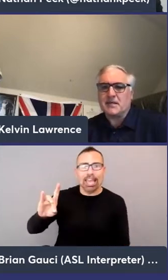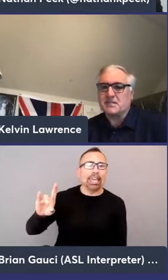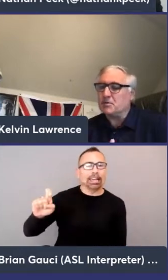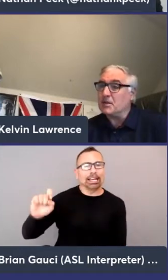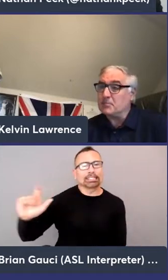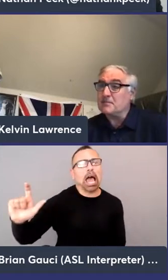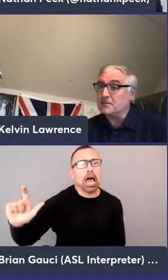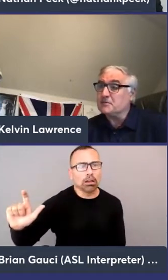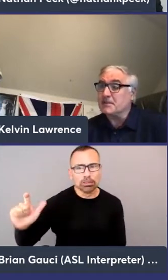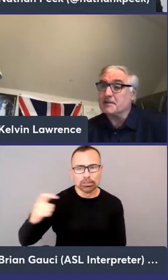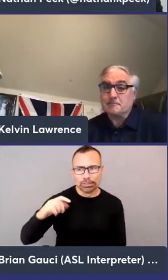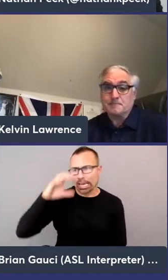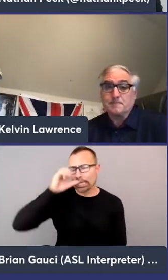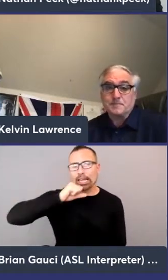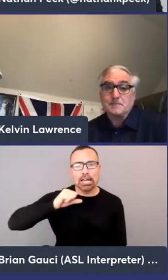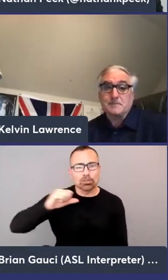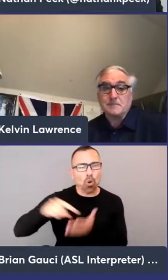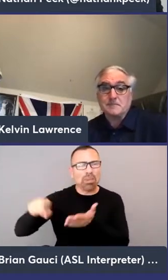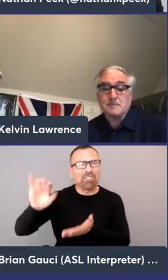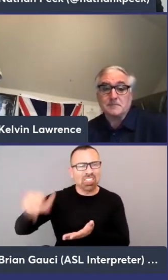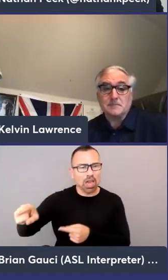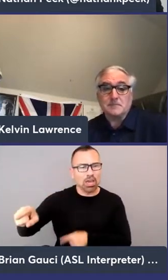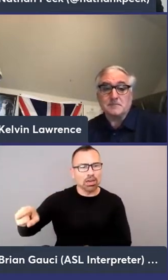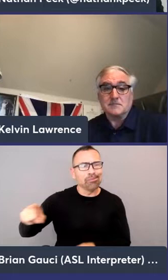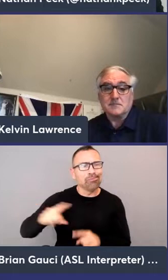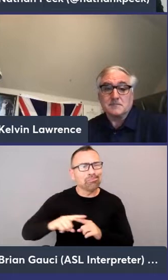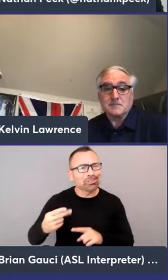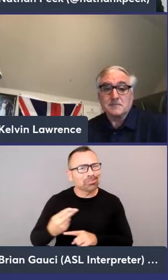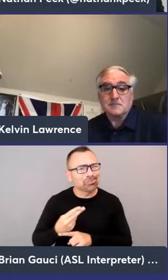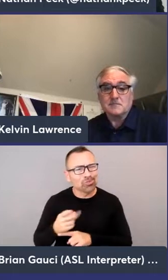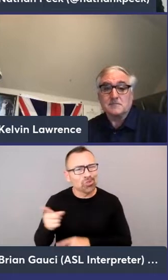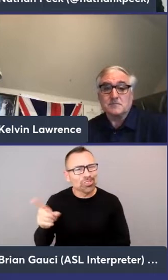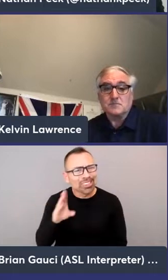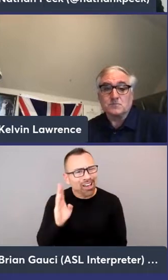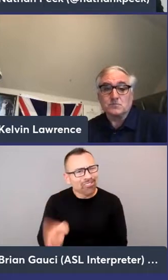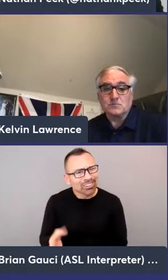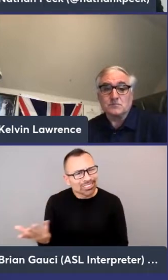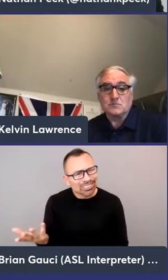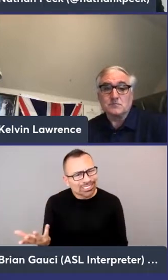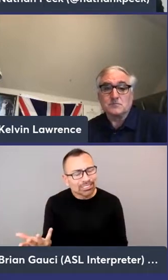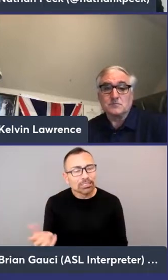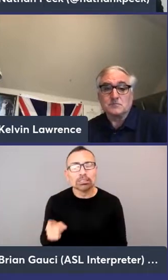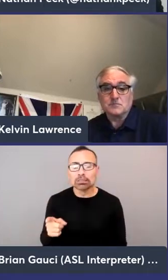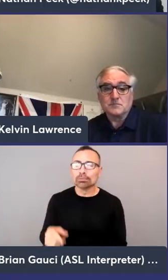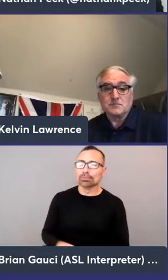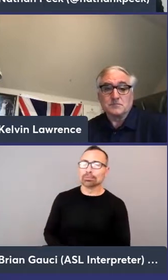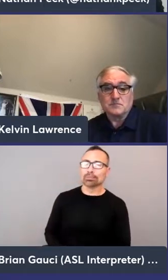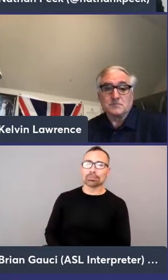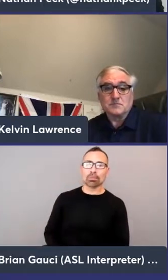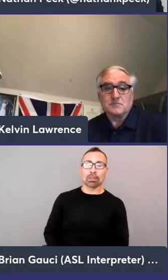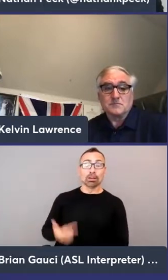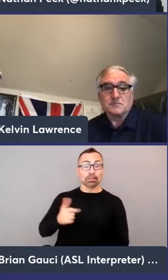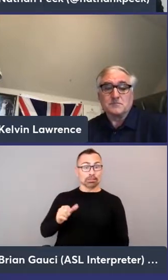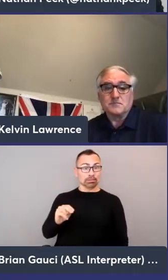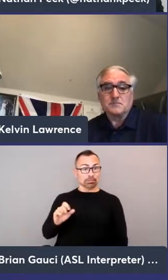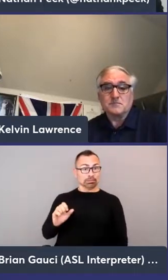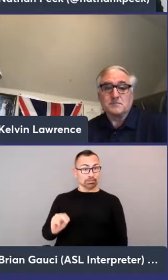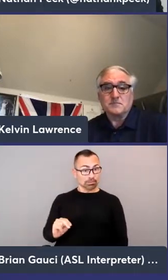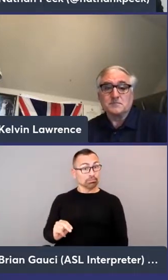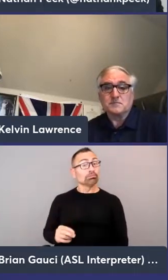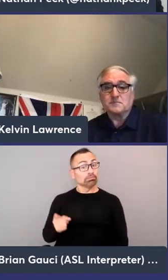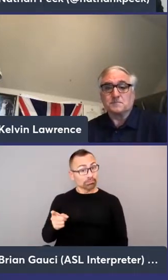that capacity, but maybe never using it. That makes a lot of sense. This immediately reminds me of a past startup I was working on, feature to make